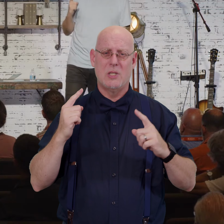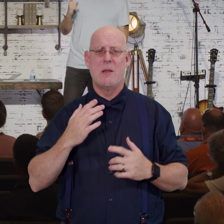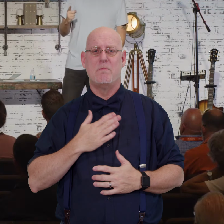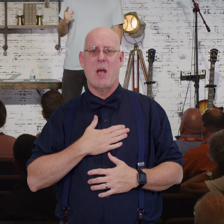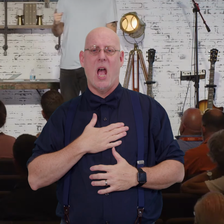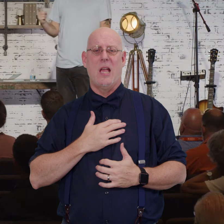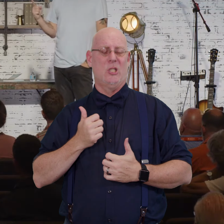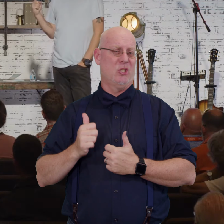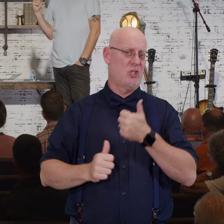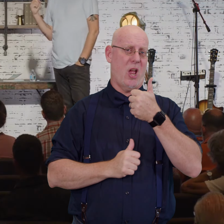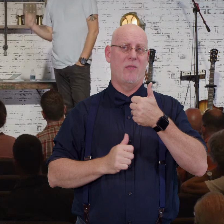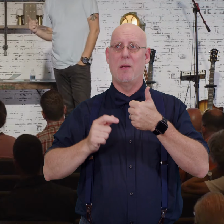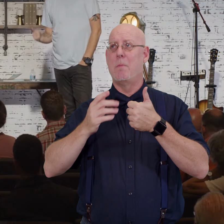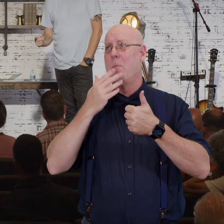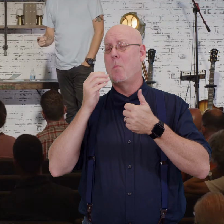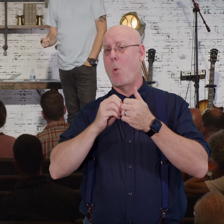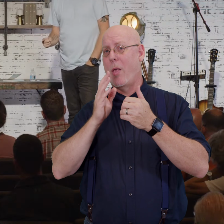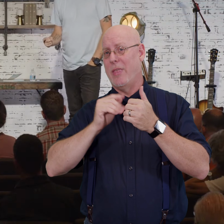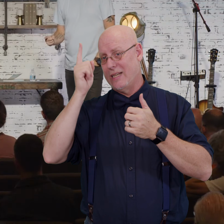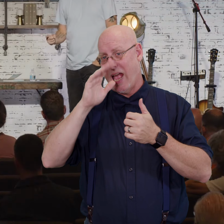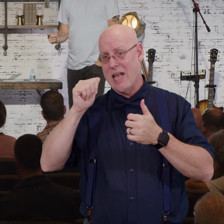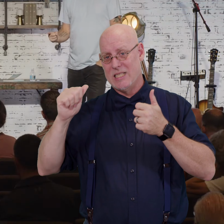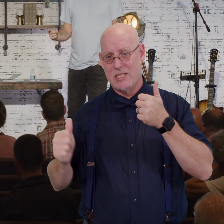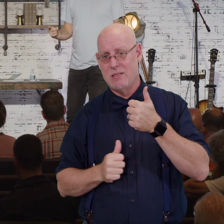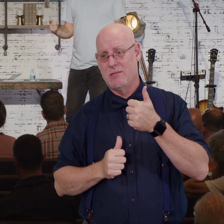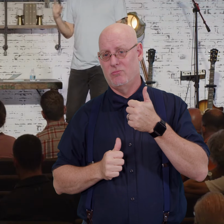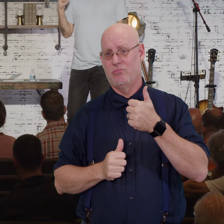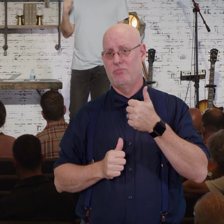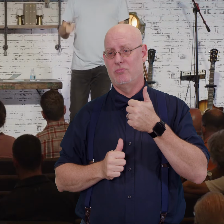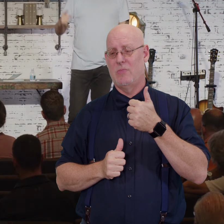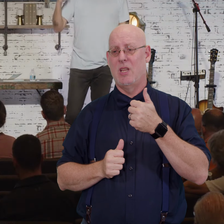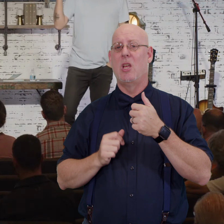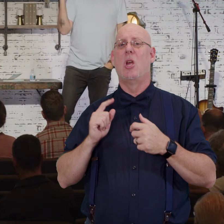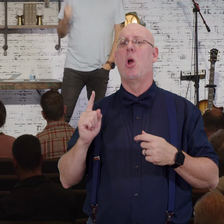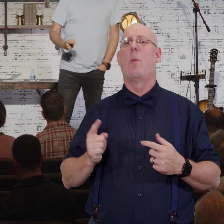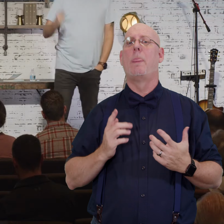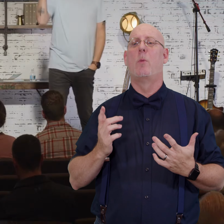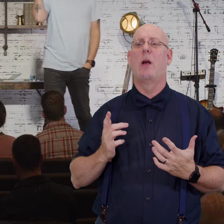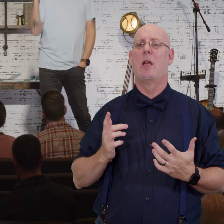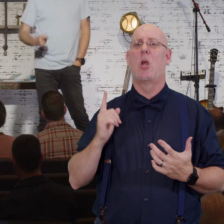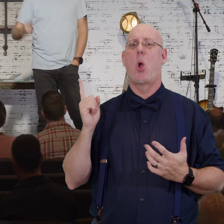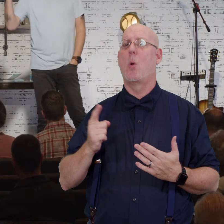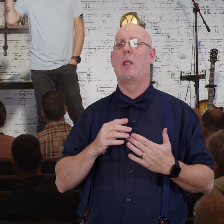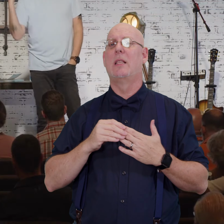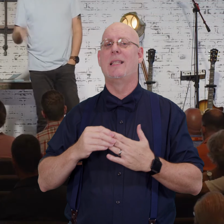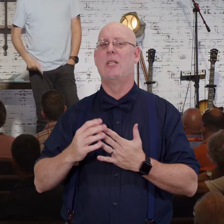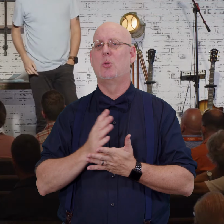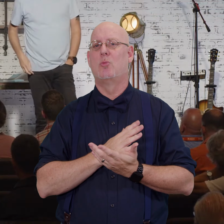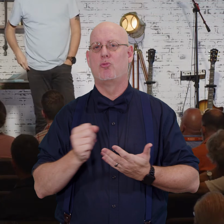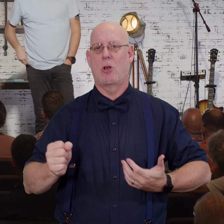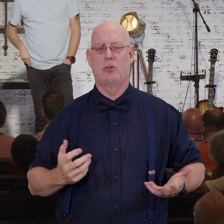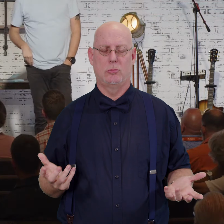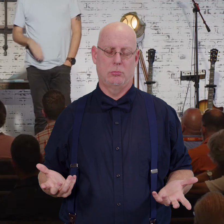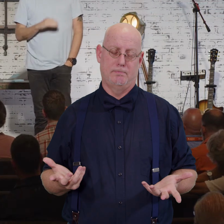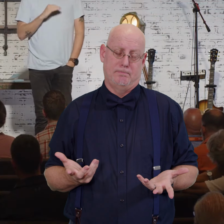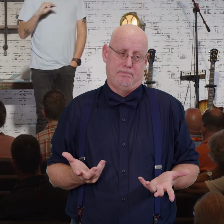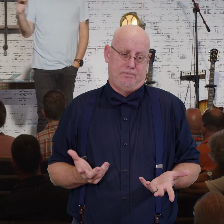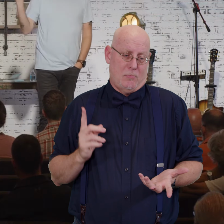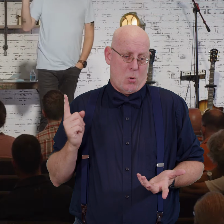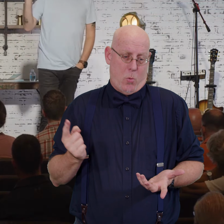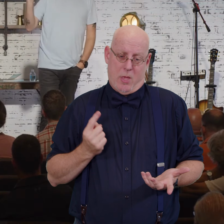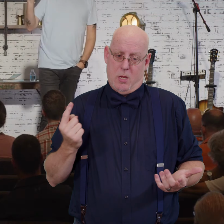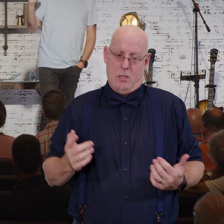my sovereignty was greater than God's sovereignty, it would only ever lead to destruction.